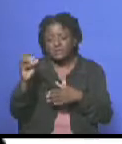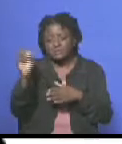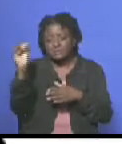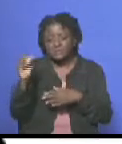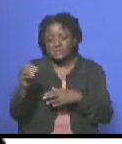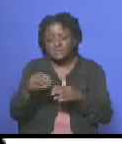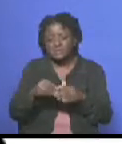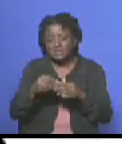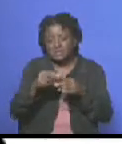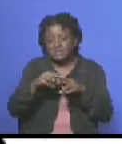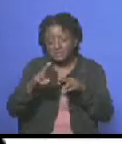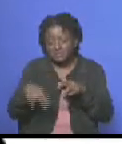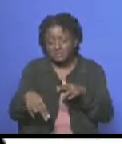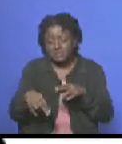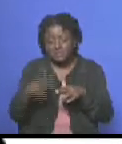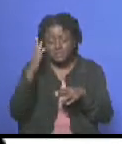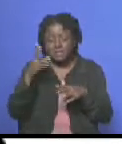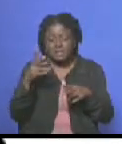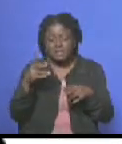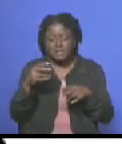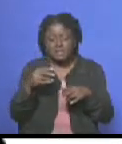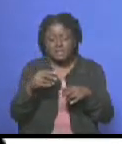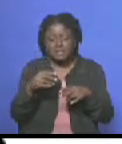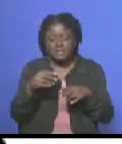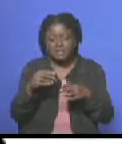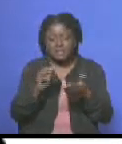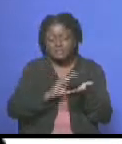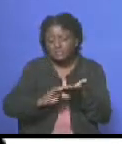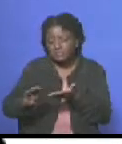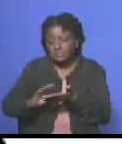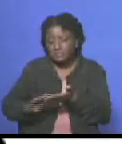effect of erasing any